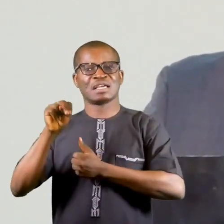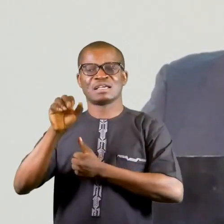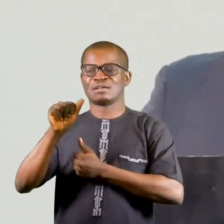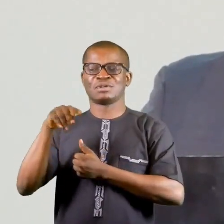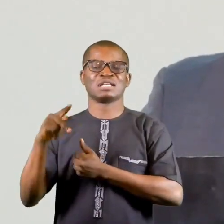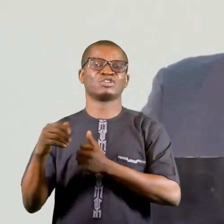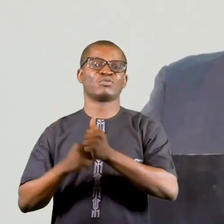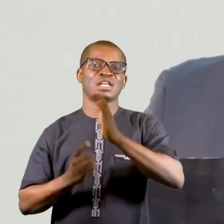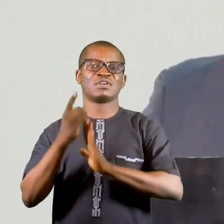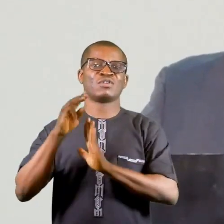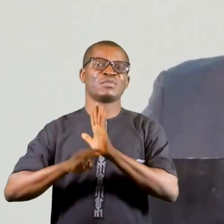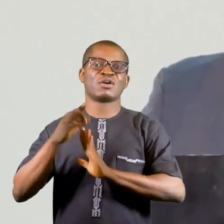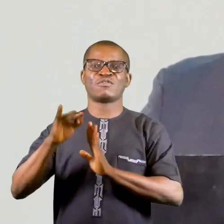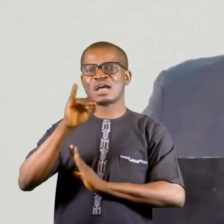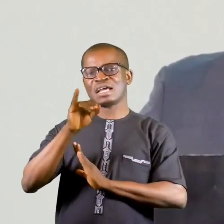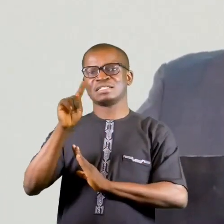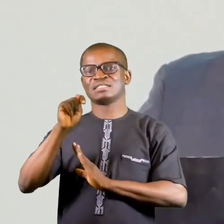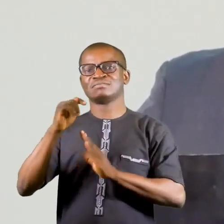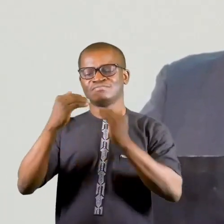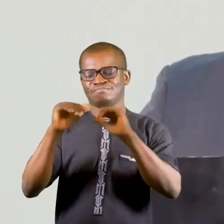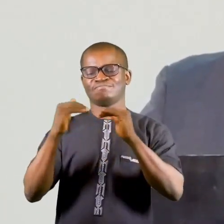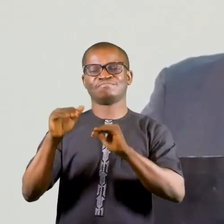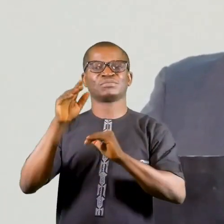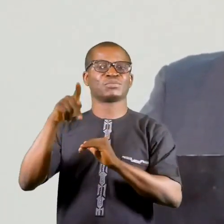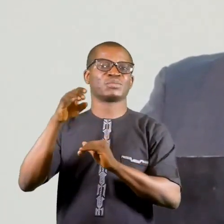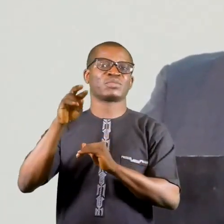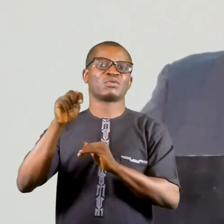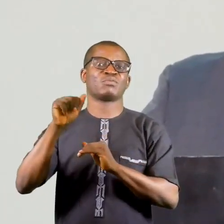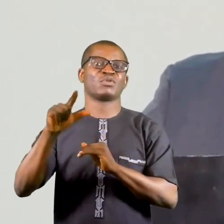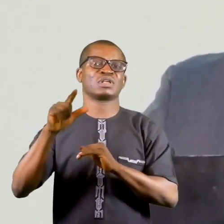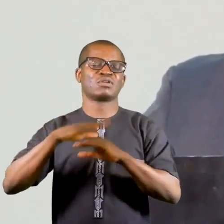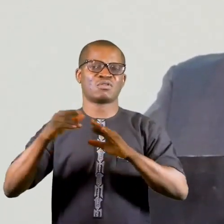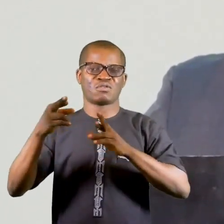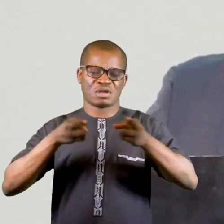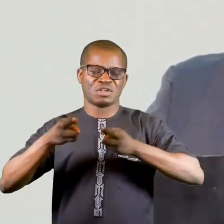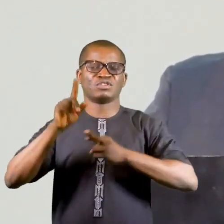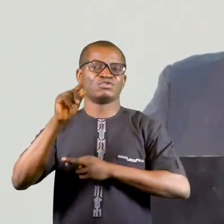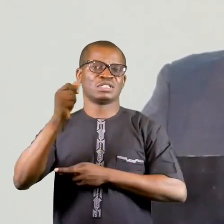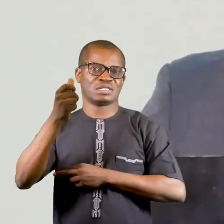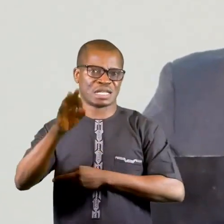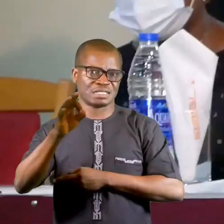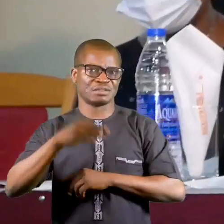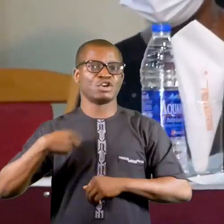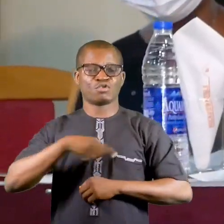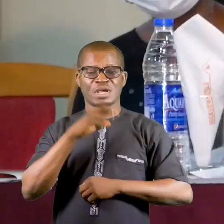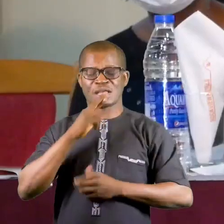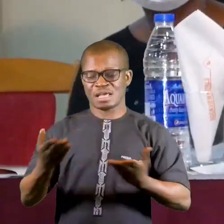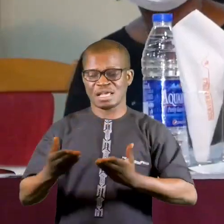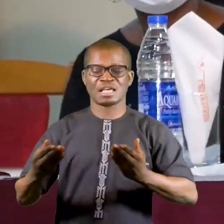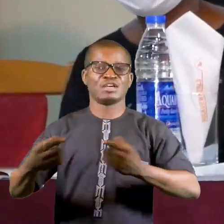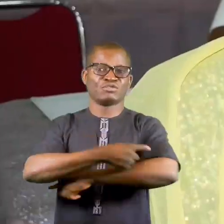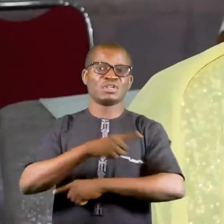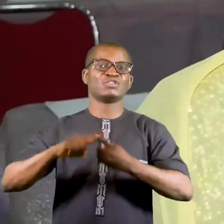NAPTIP with the development of an IT portal to enhance and automate the implementation of the Regulations 2019. We are